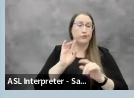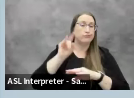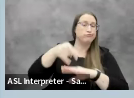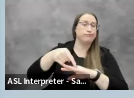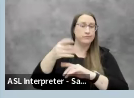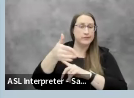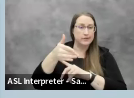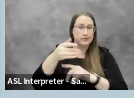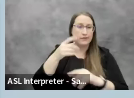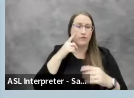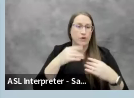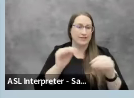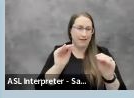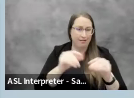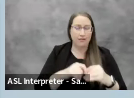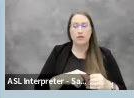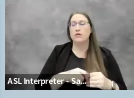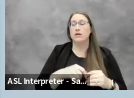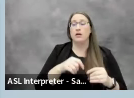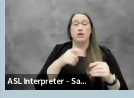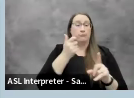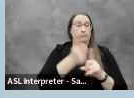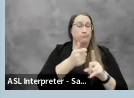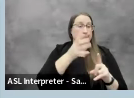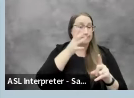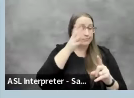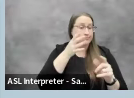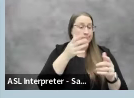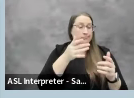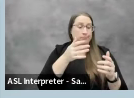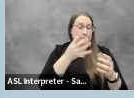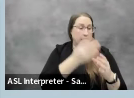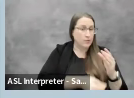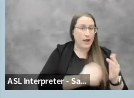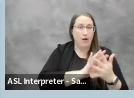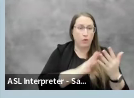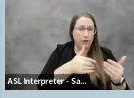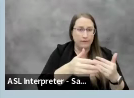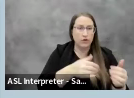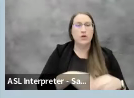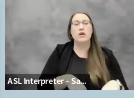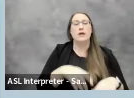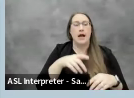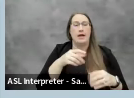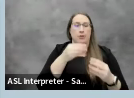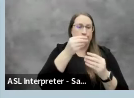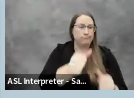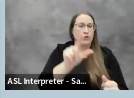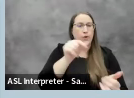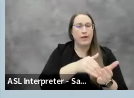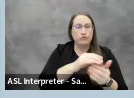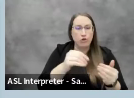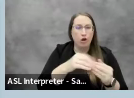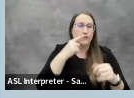parent passed away. So $20,000 was shelled out to contractors and painters to clear things out and make